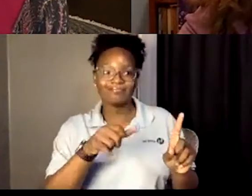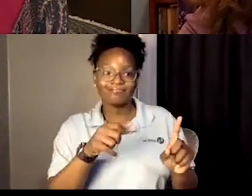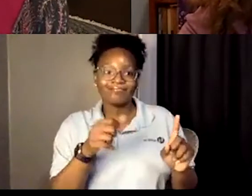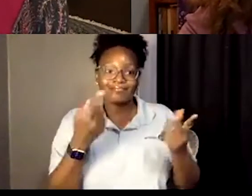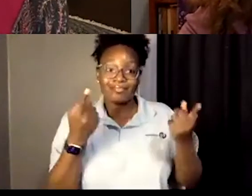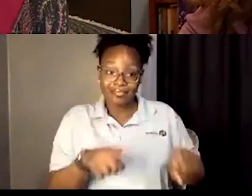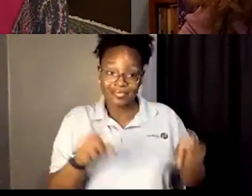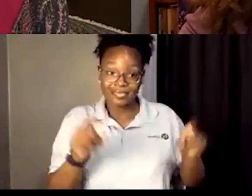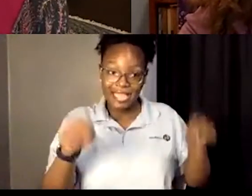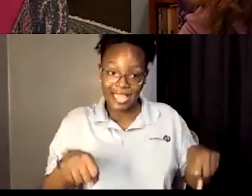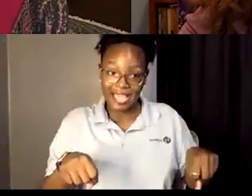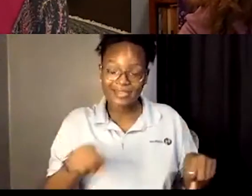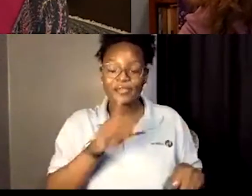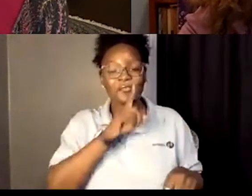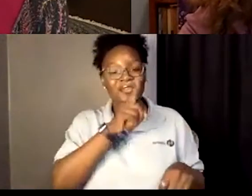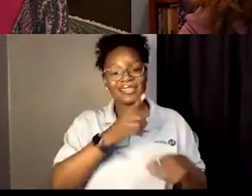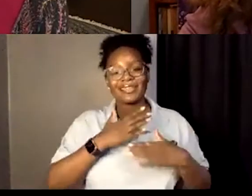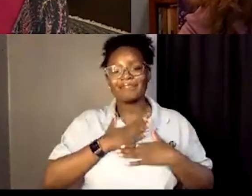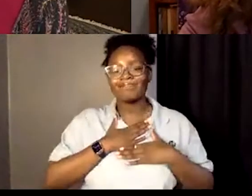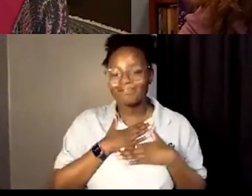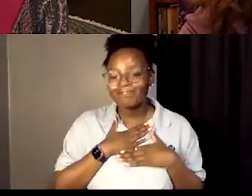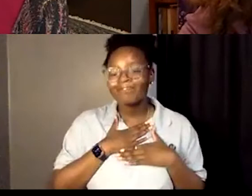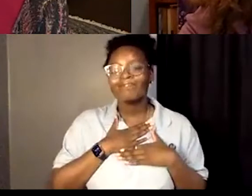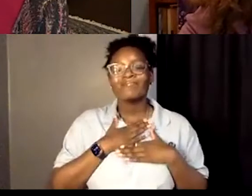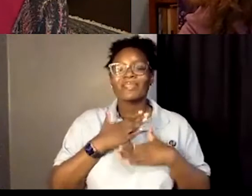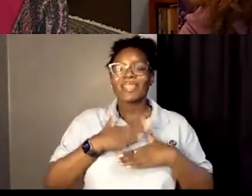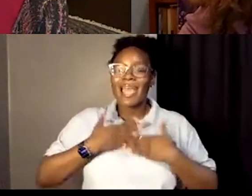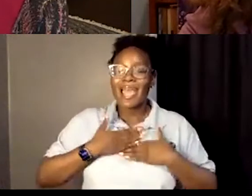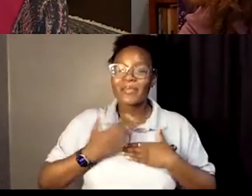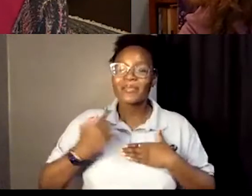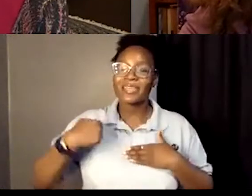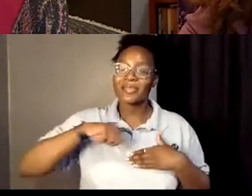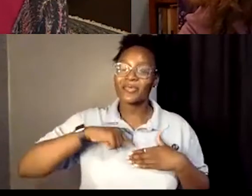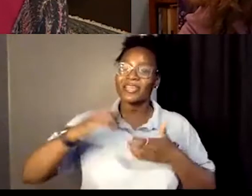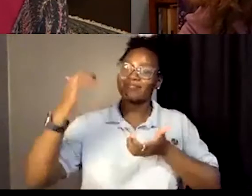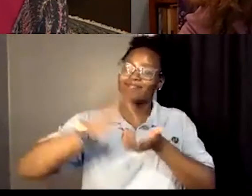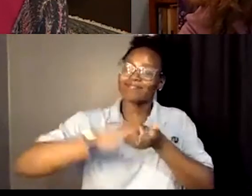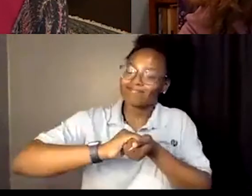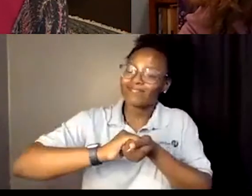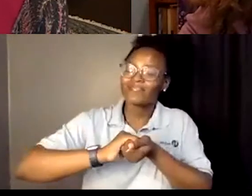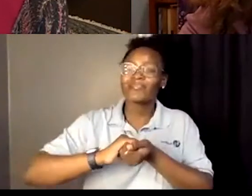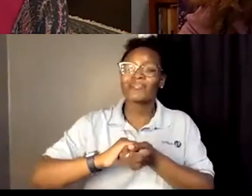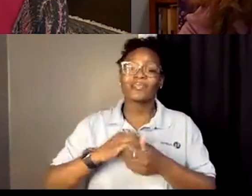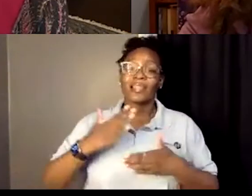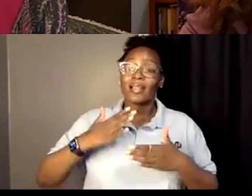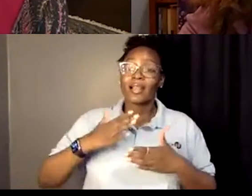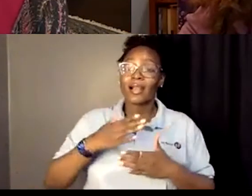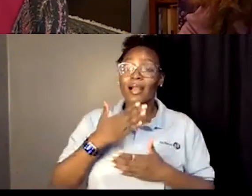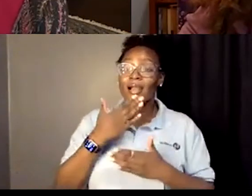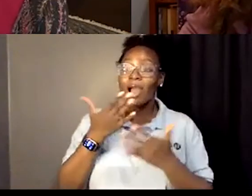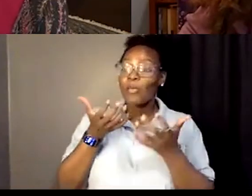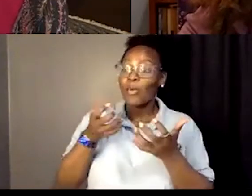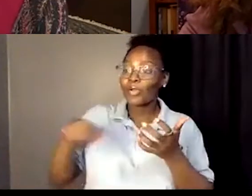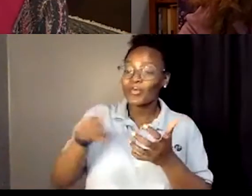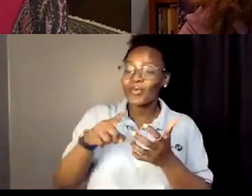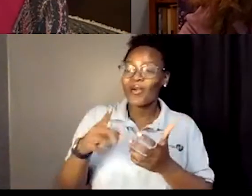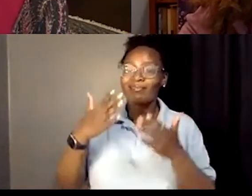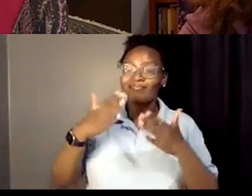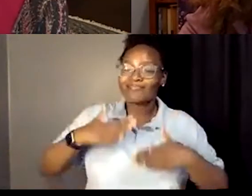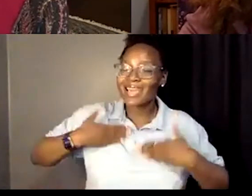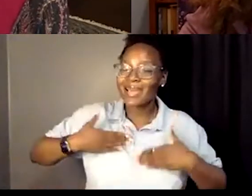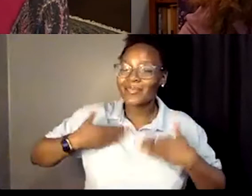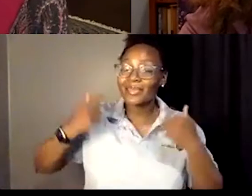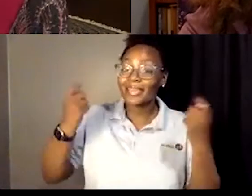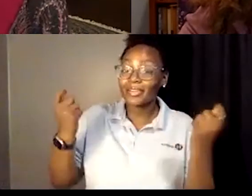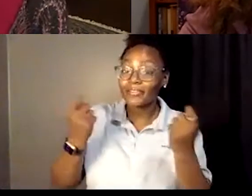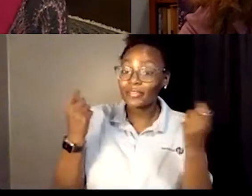our partnership. I wish you all a happy, happy anniversary. I know that your work, the